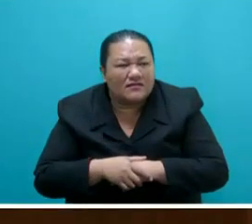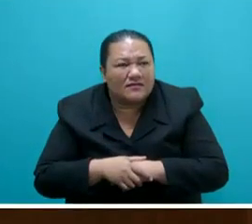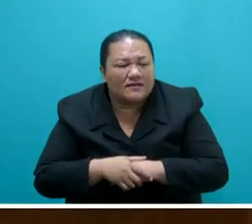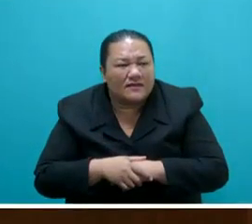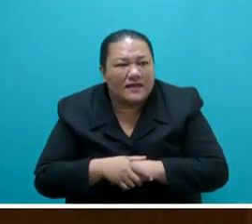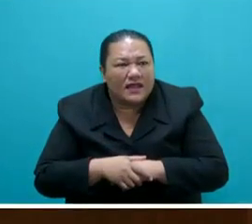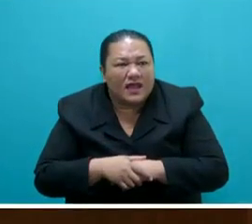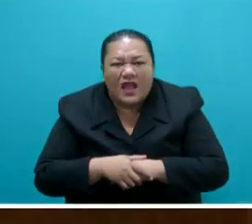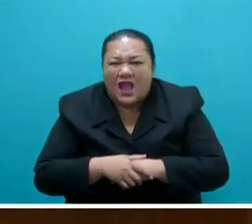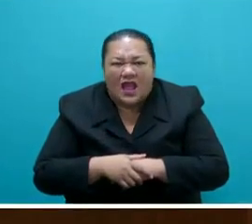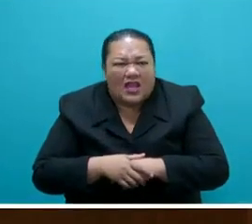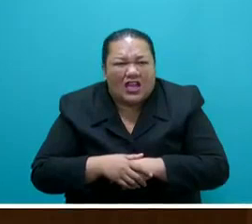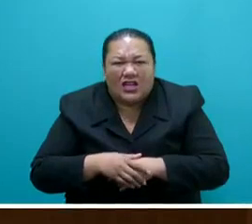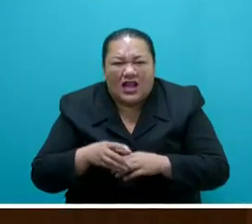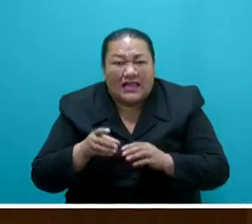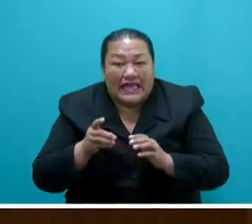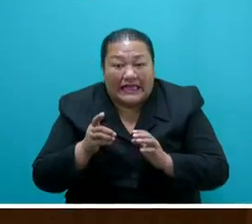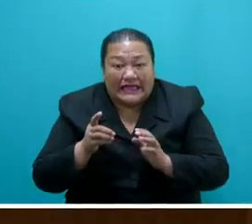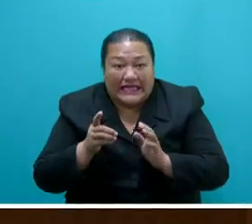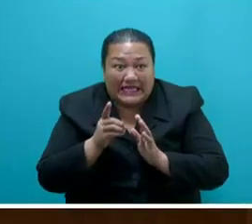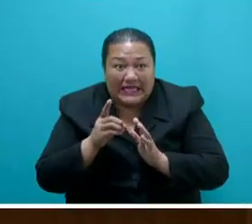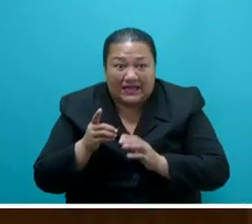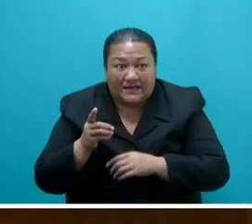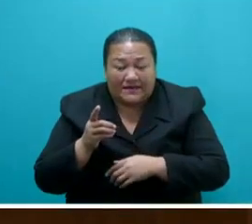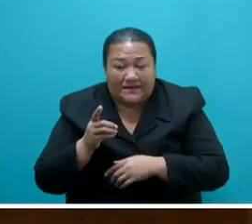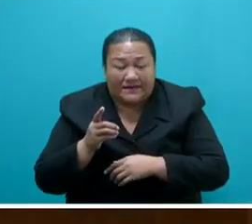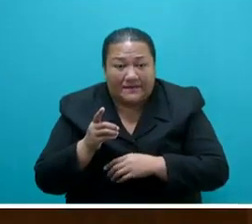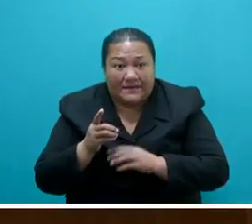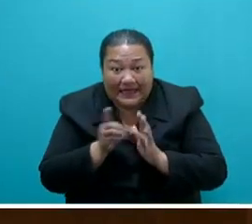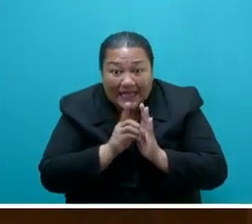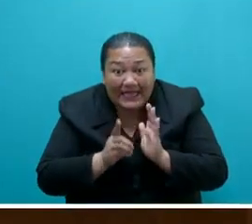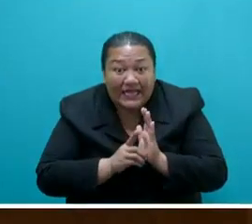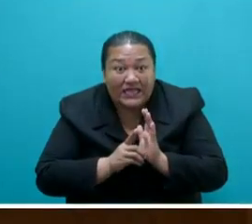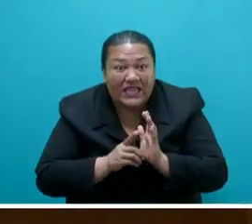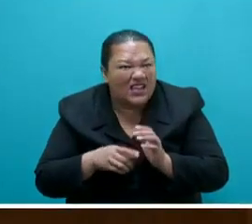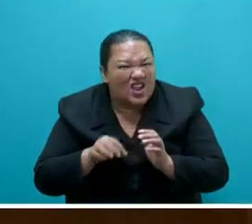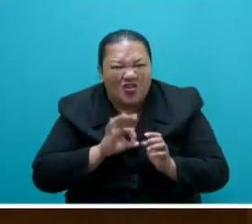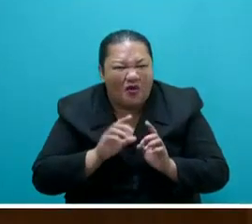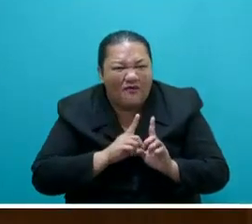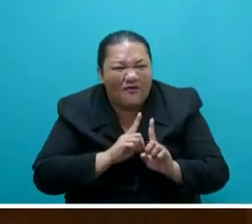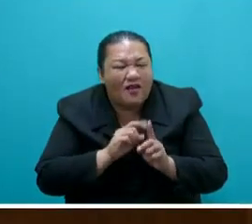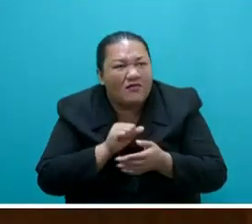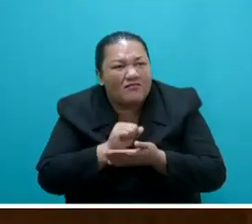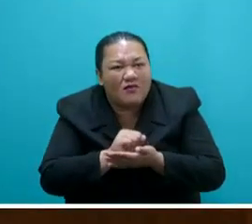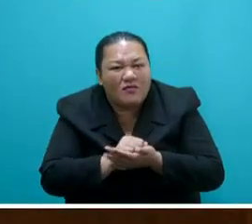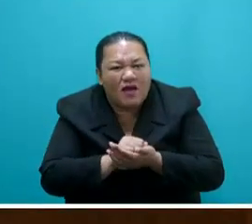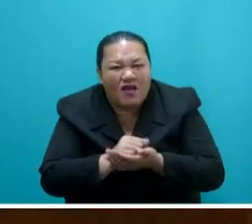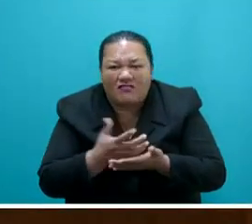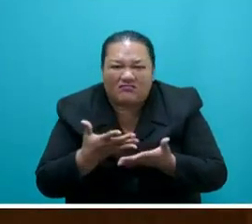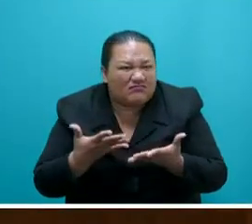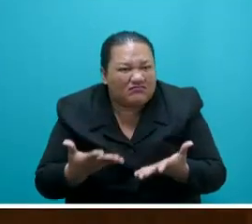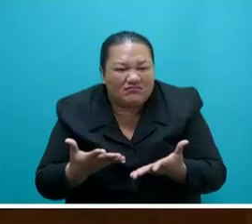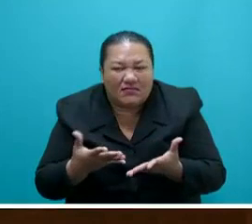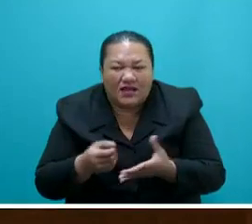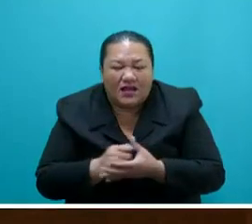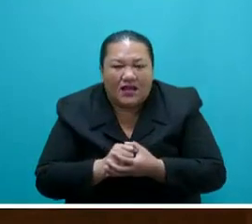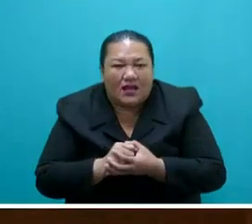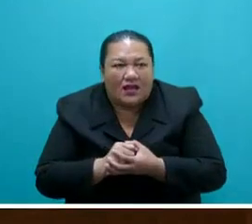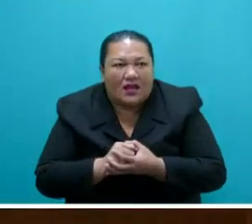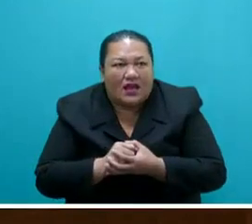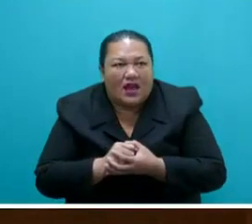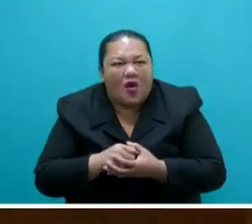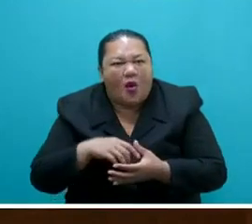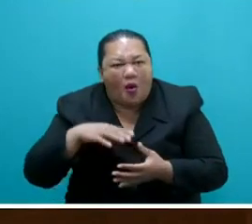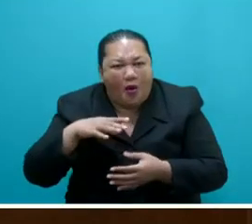hollow. Their own sound and fury signify even less than nothing, as both are